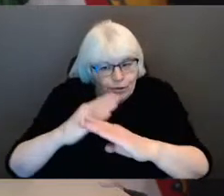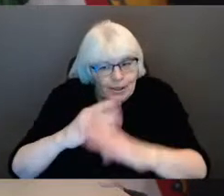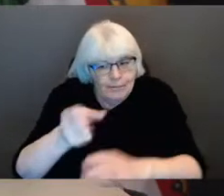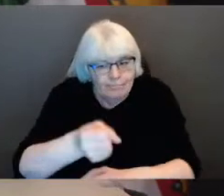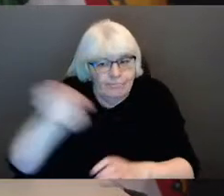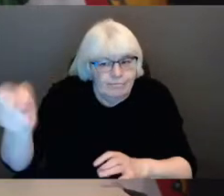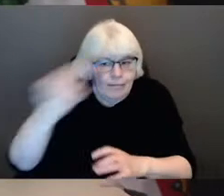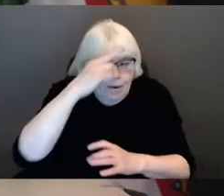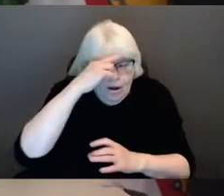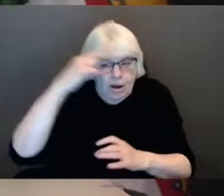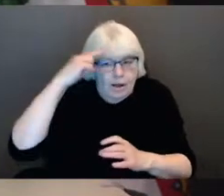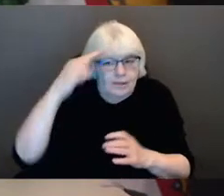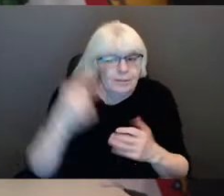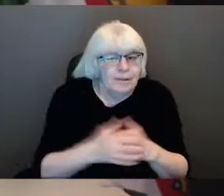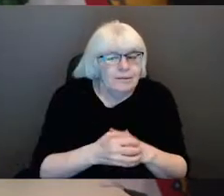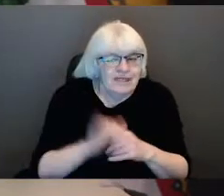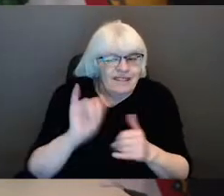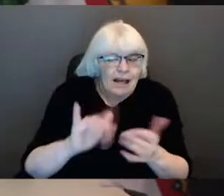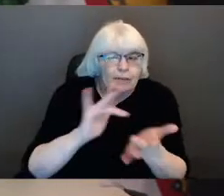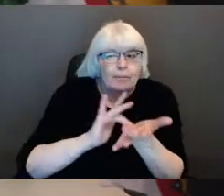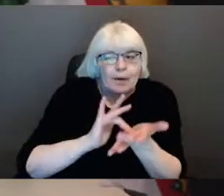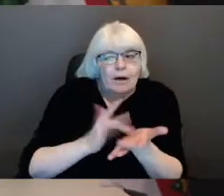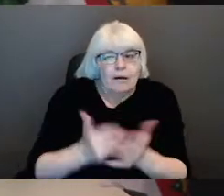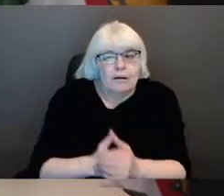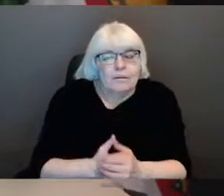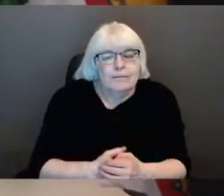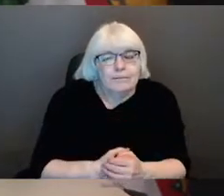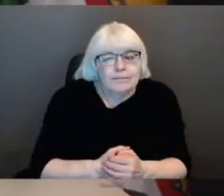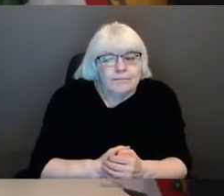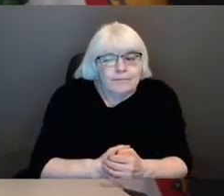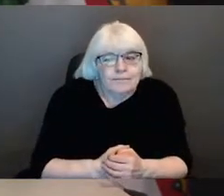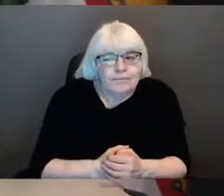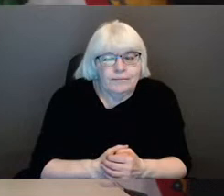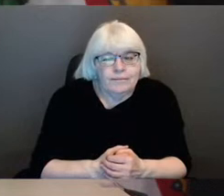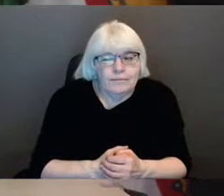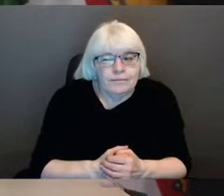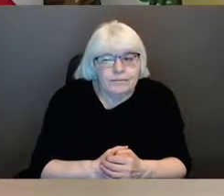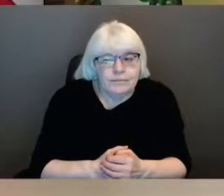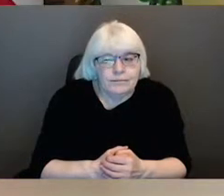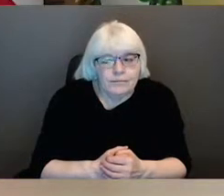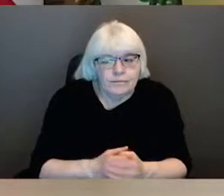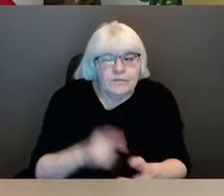Bonjour, to Bonjour. you both. Bonjour. Today I'm going to just focus in French. I'm sorry for you, Premier.